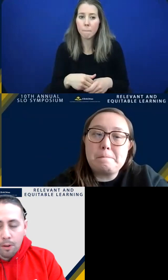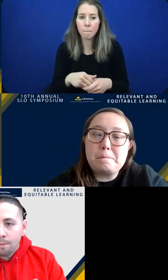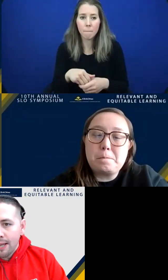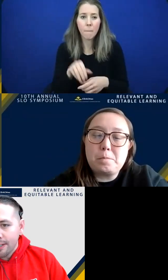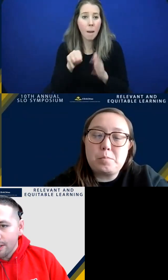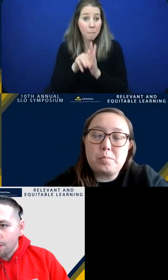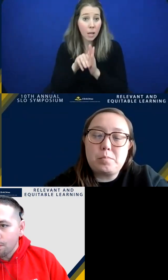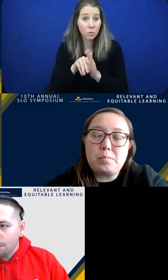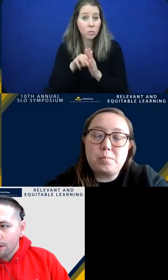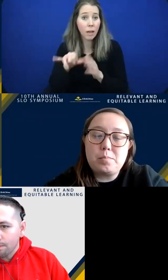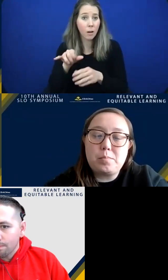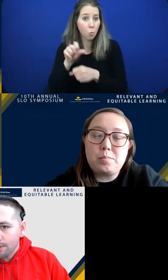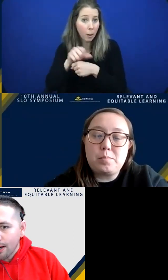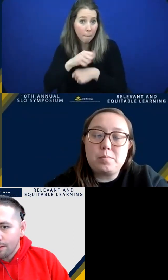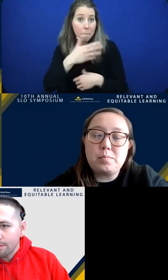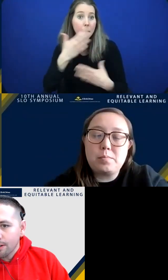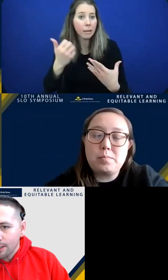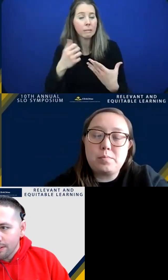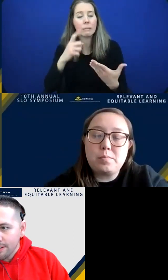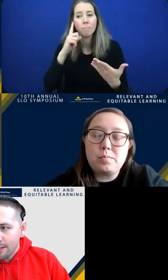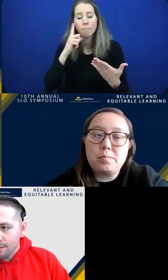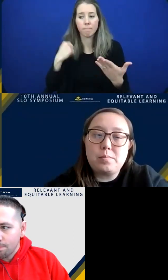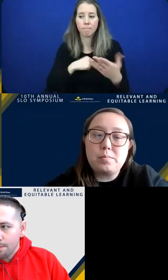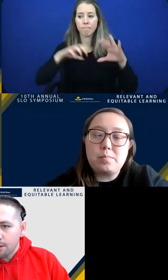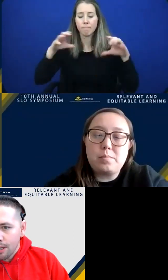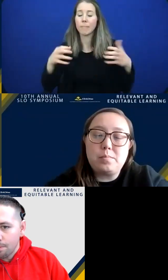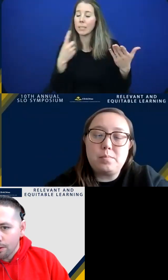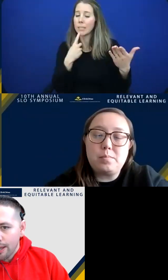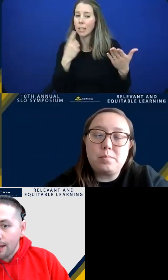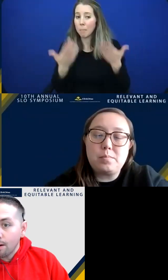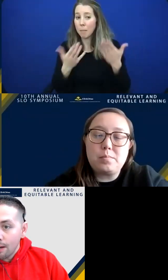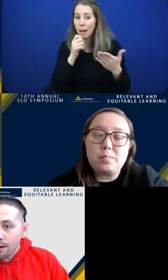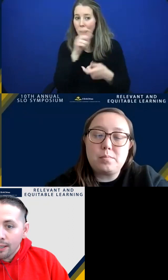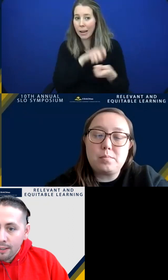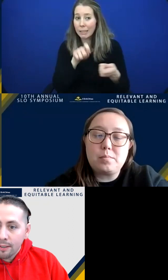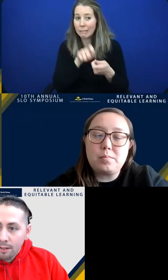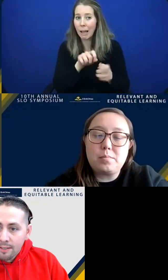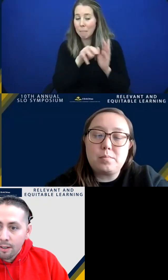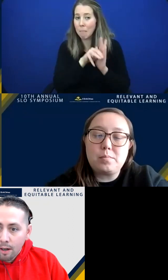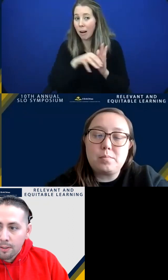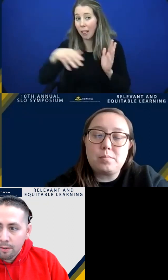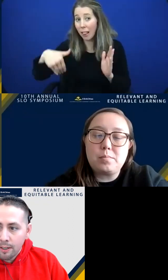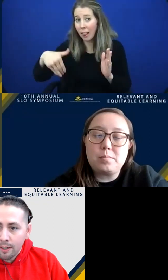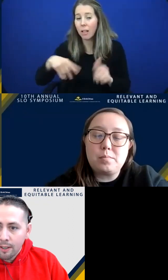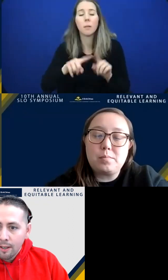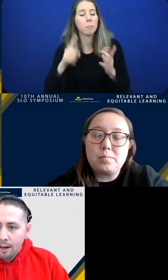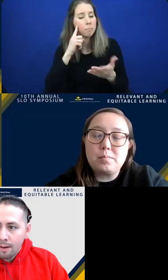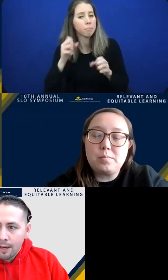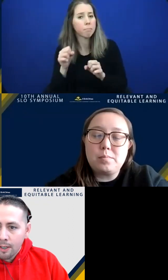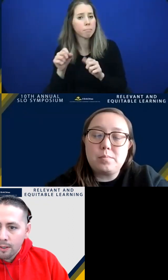models that work best, I think what we're kind of collectively saying is maybe there's not a model yet. However, I think there is an